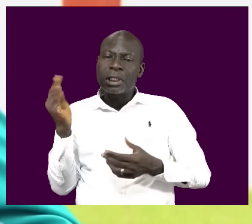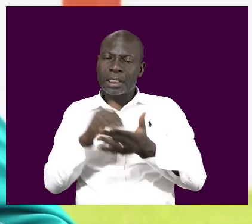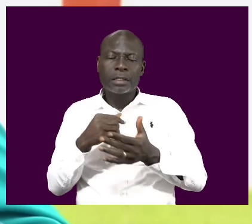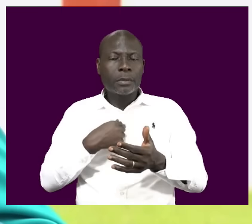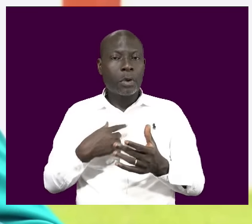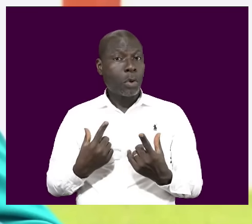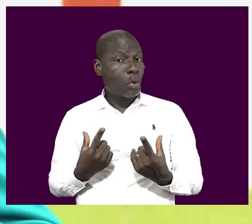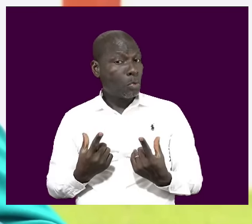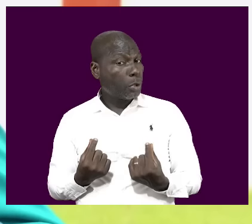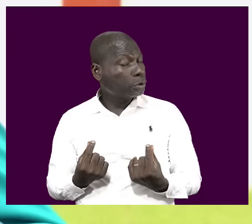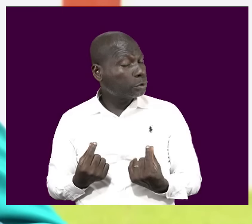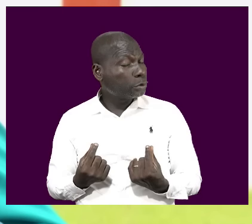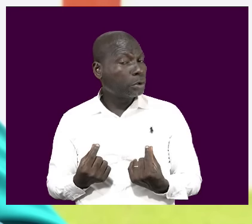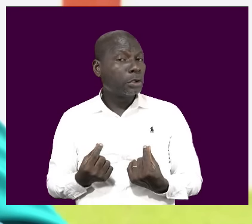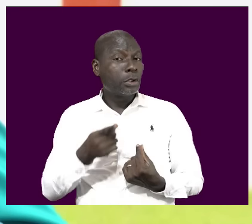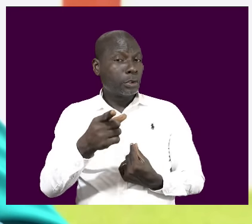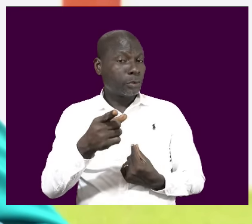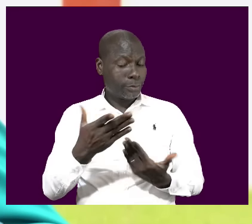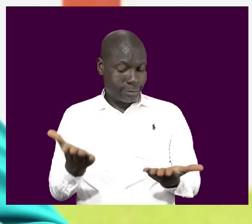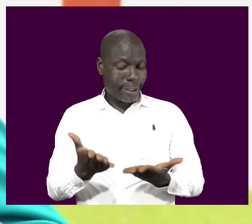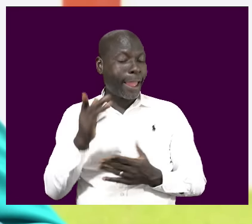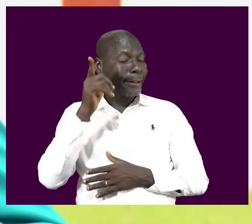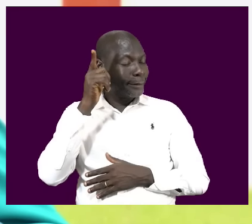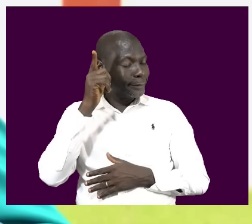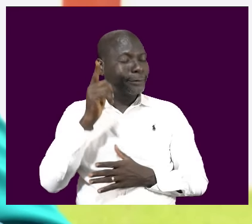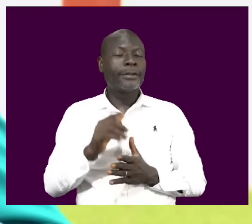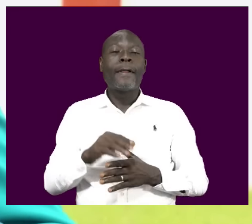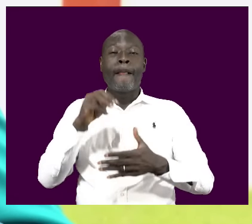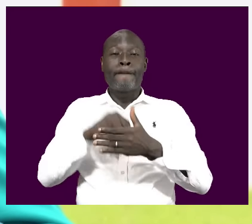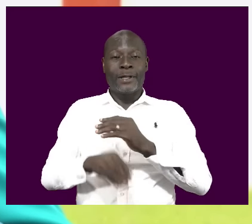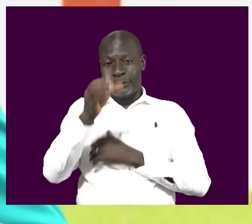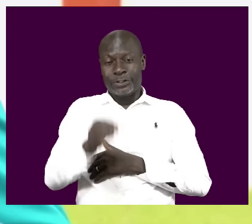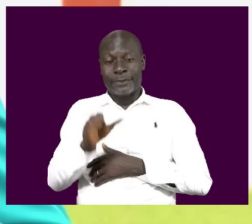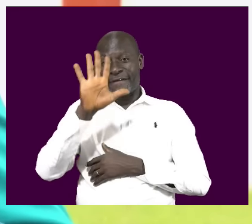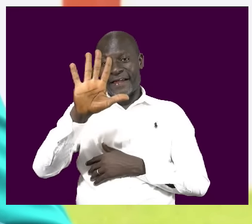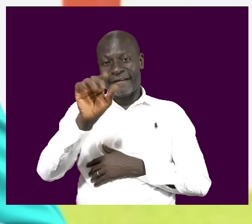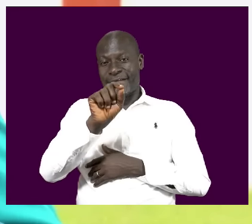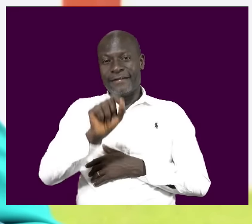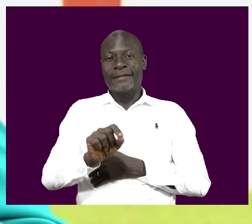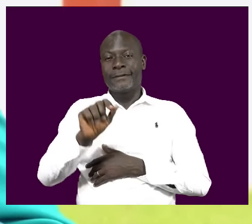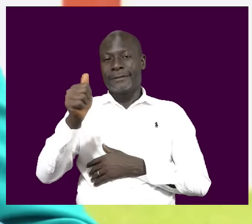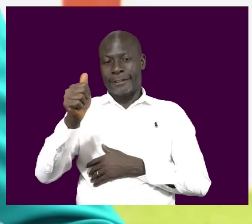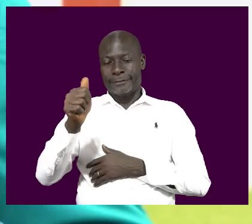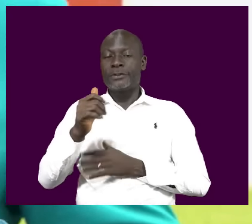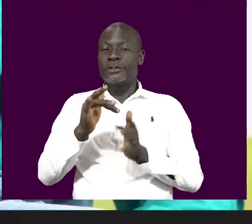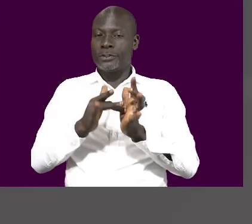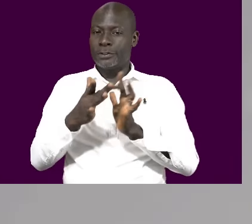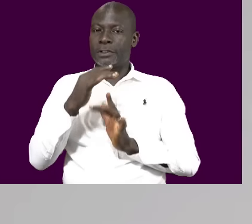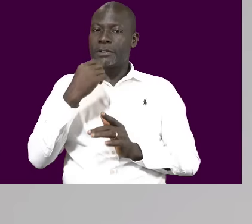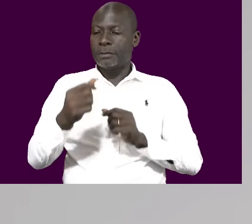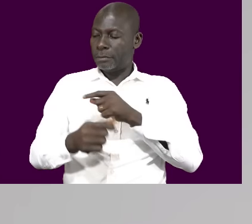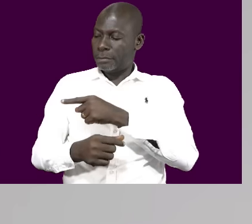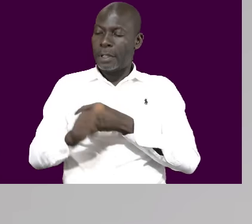meye. Odofo wo tie me. Matthew 5 verse 10. E radi Yesu se. Blessed